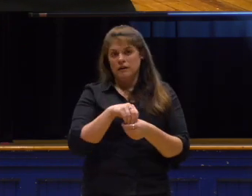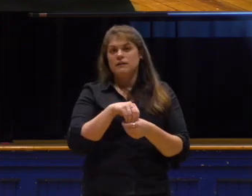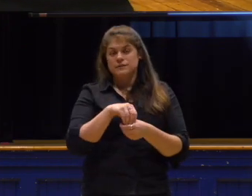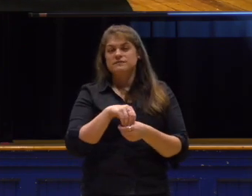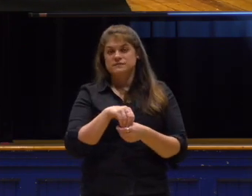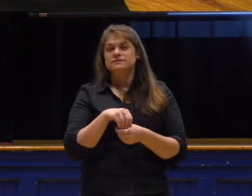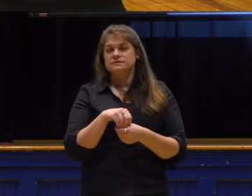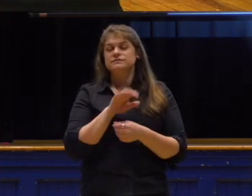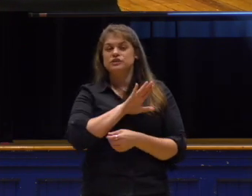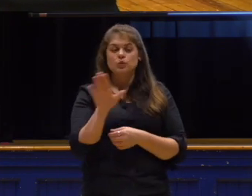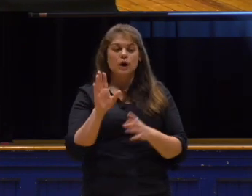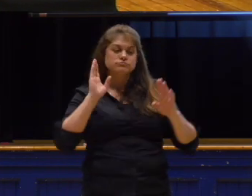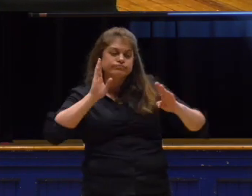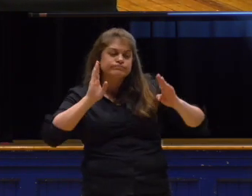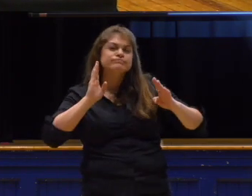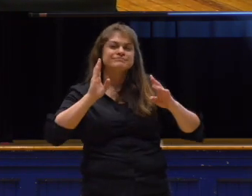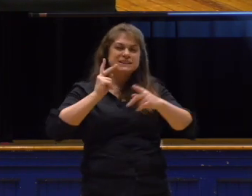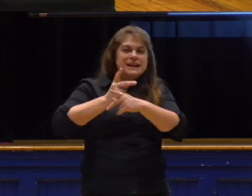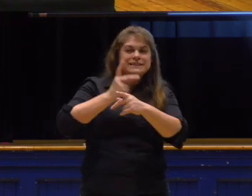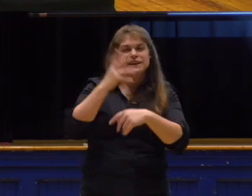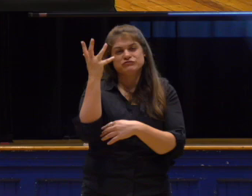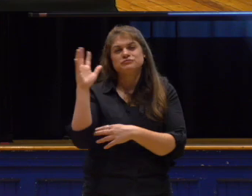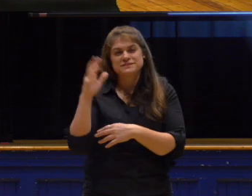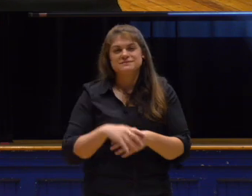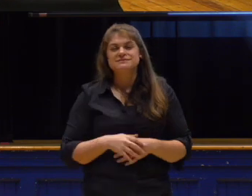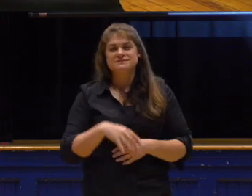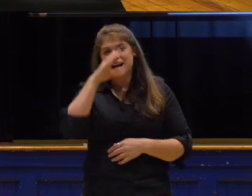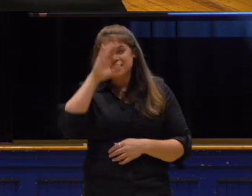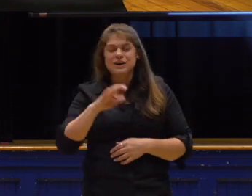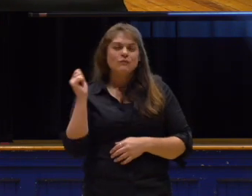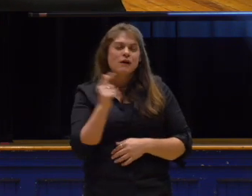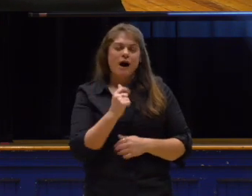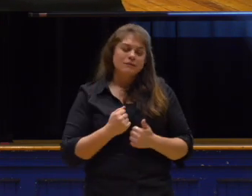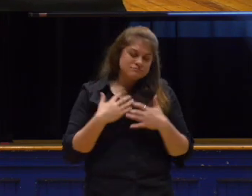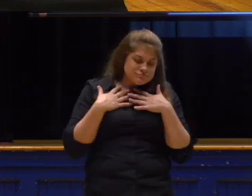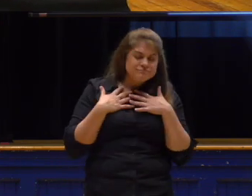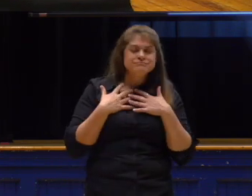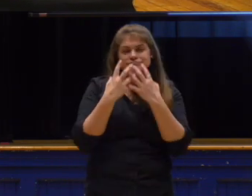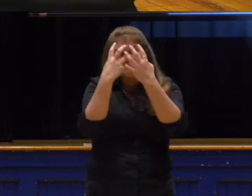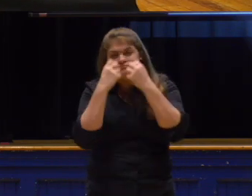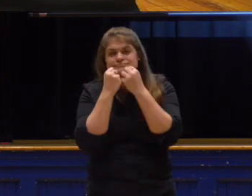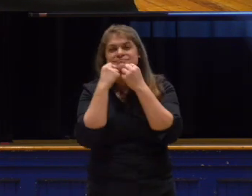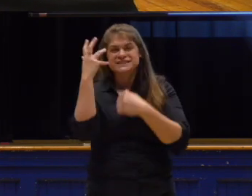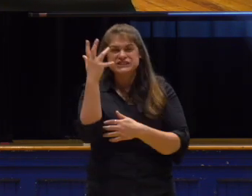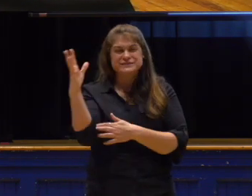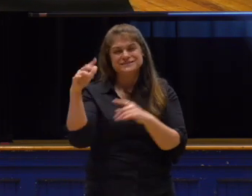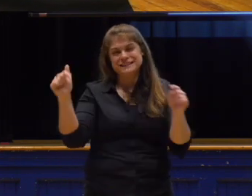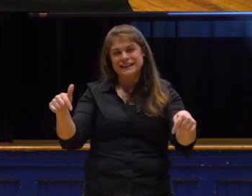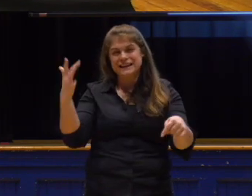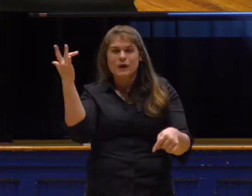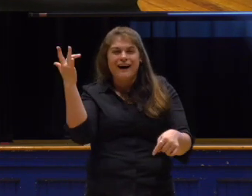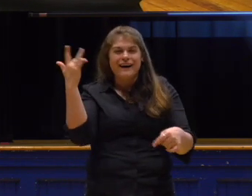the attention that you've paid to the trees. I know that we're all passionate about our trees here because we